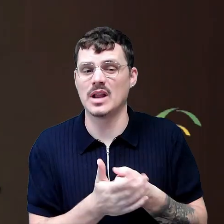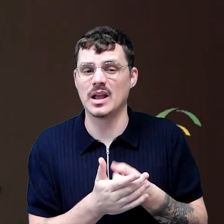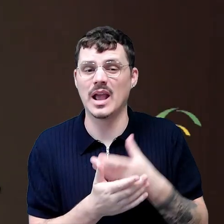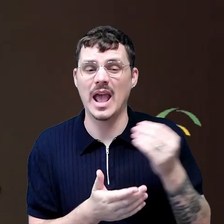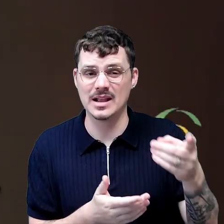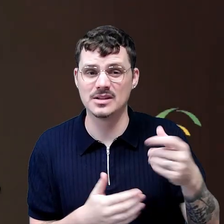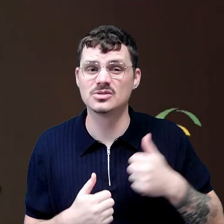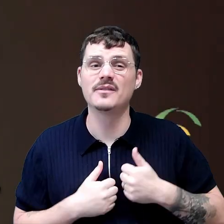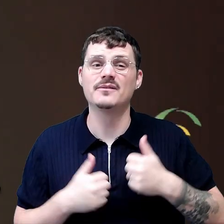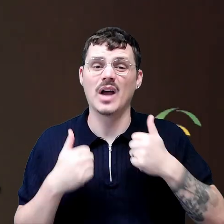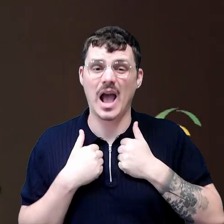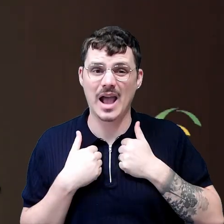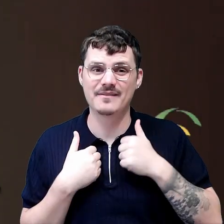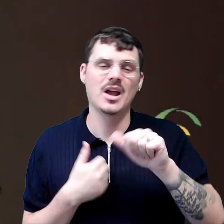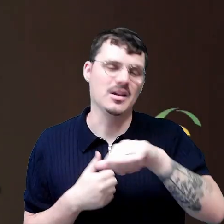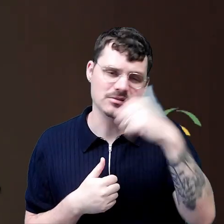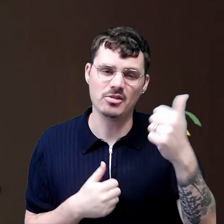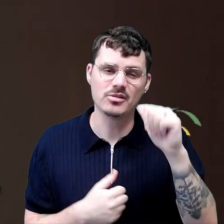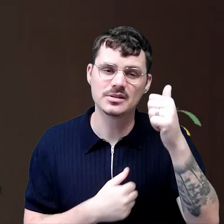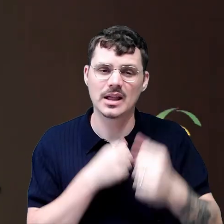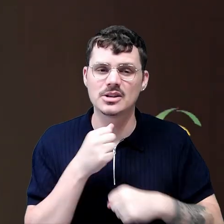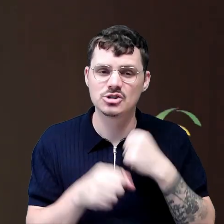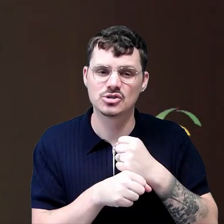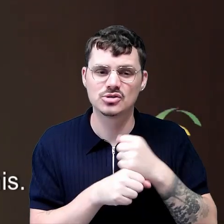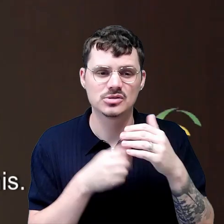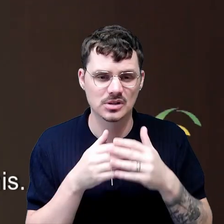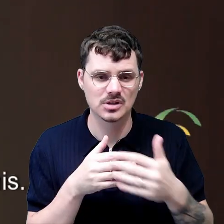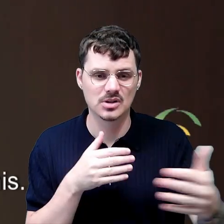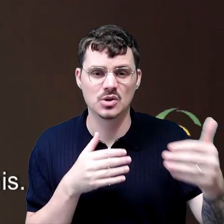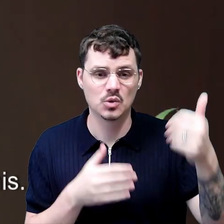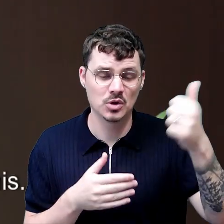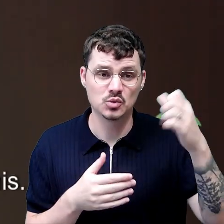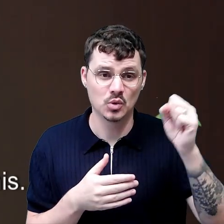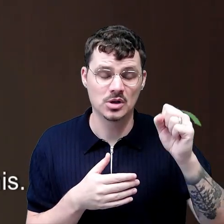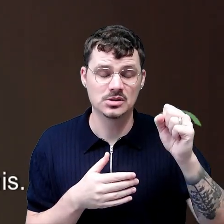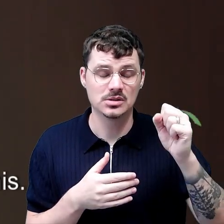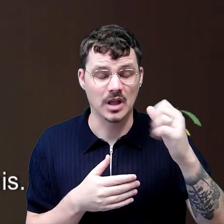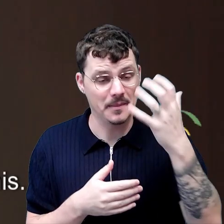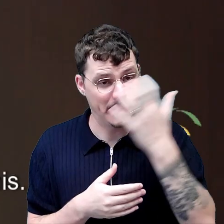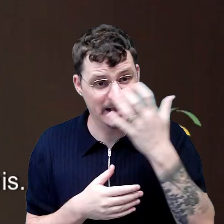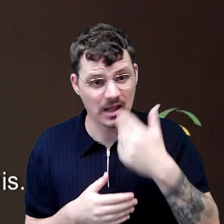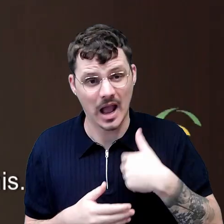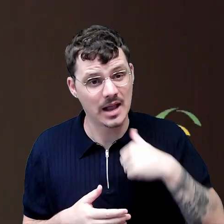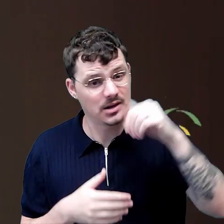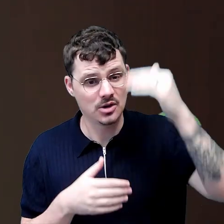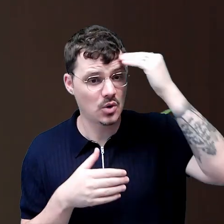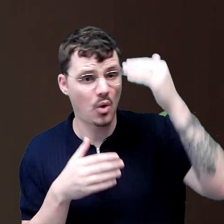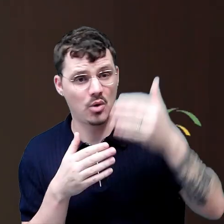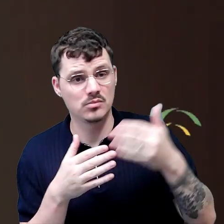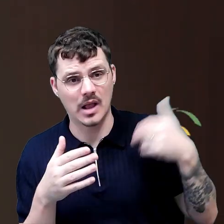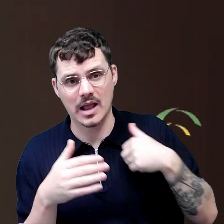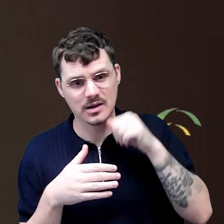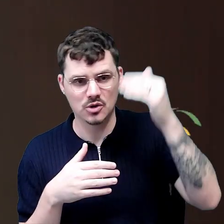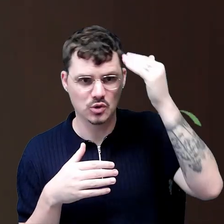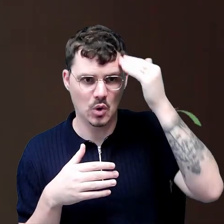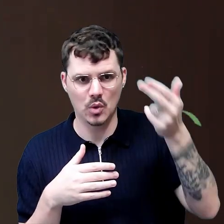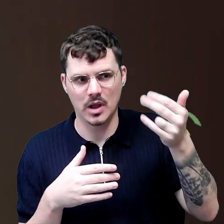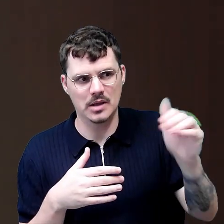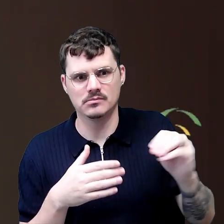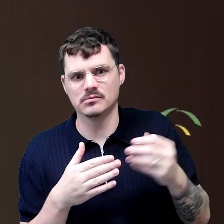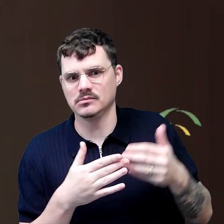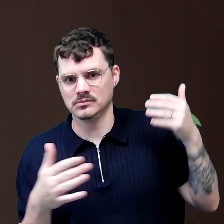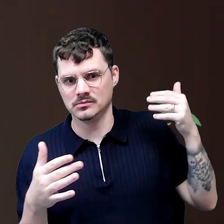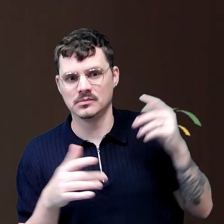and he, in fact, survived another 10 years, which was amazing because I didn't know this. I didn't know him